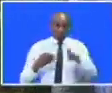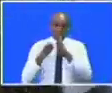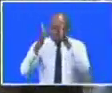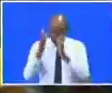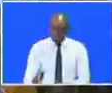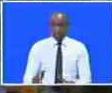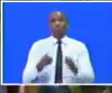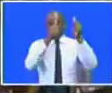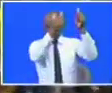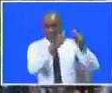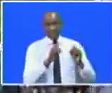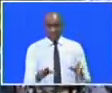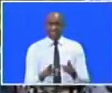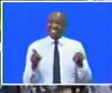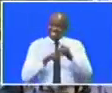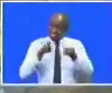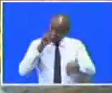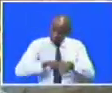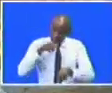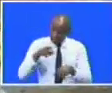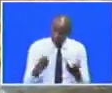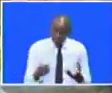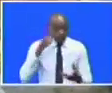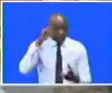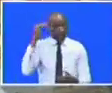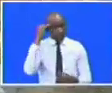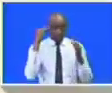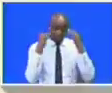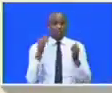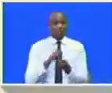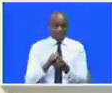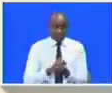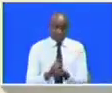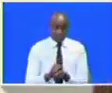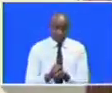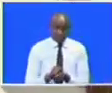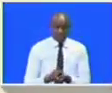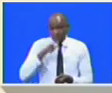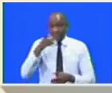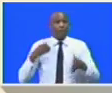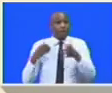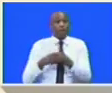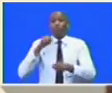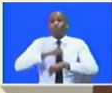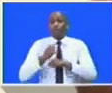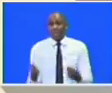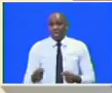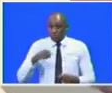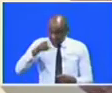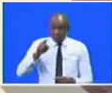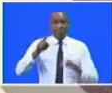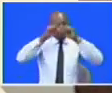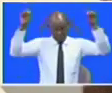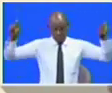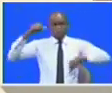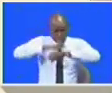erecting billboards and at the same time to have him appear before a Mombasa court Friday. You cannot block a school like MM Shah. You cannot come and put a billboard